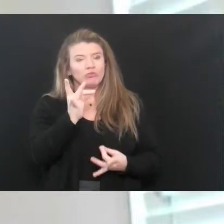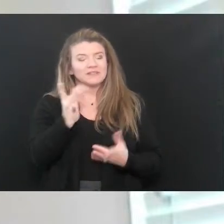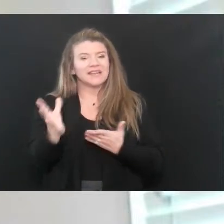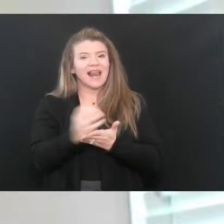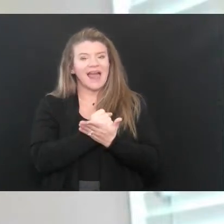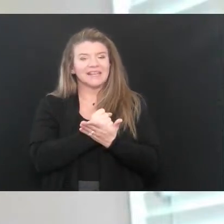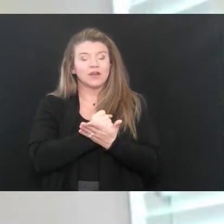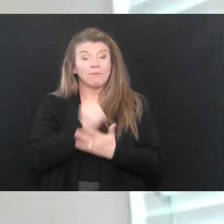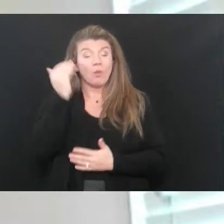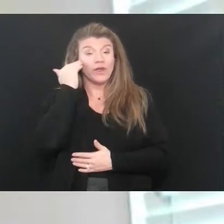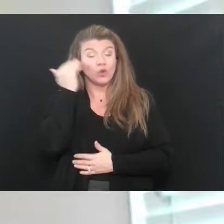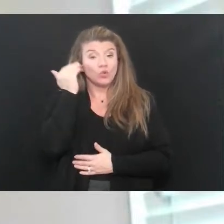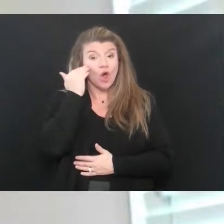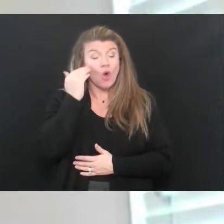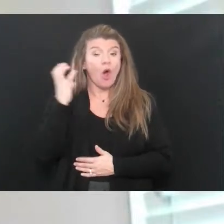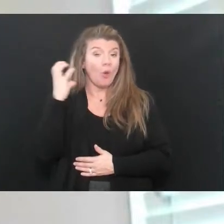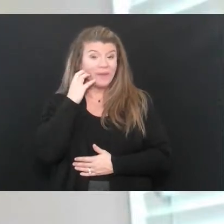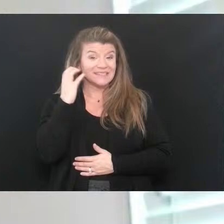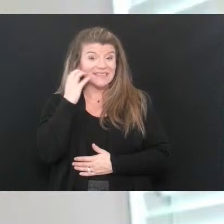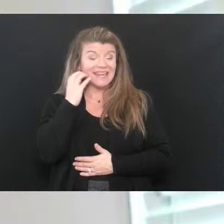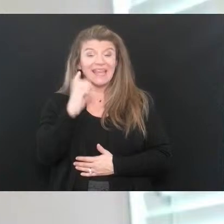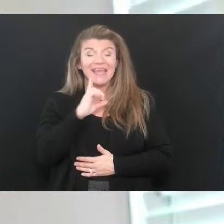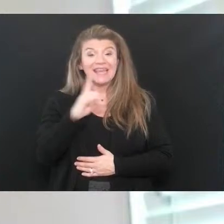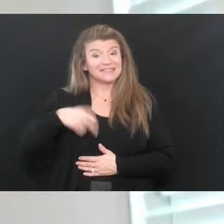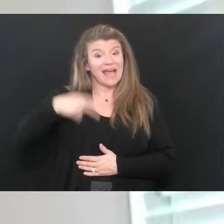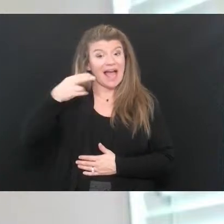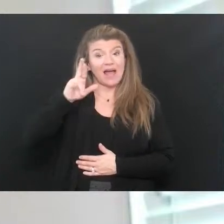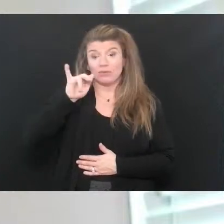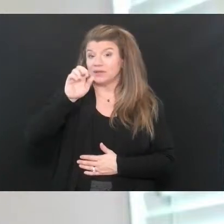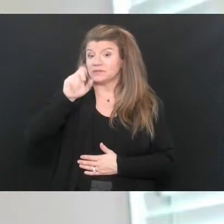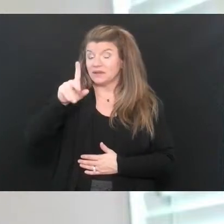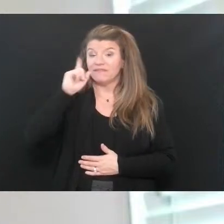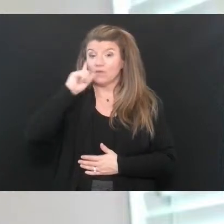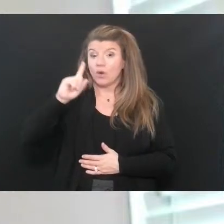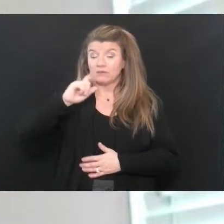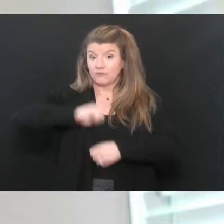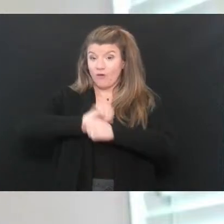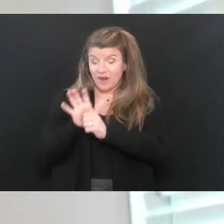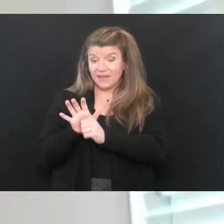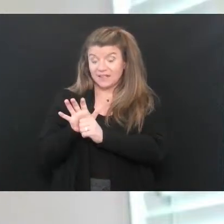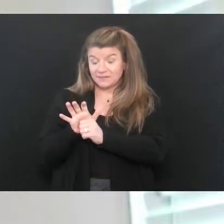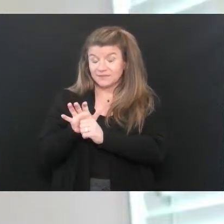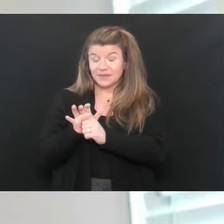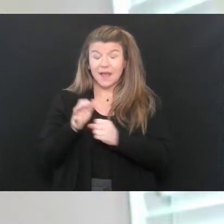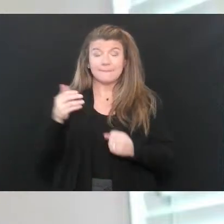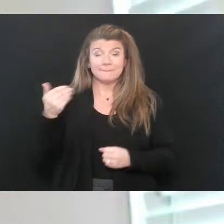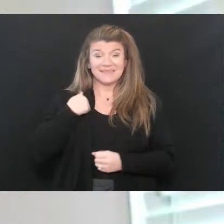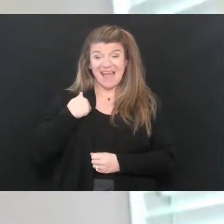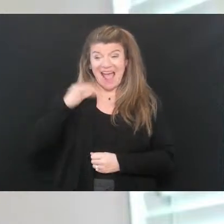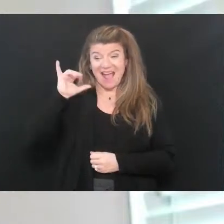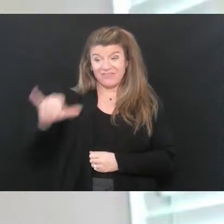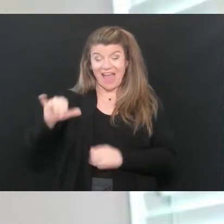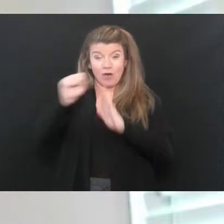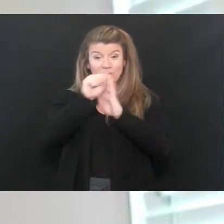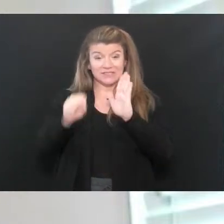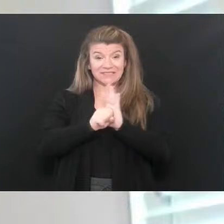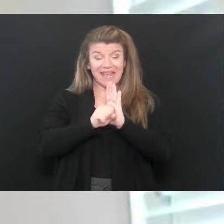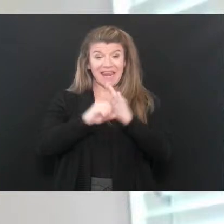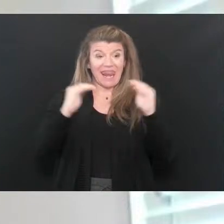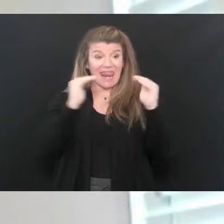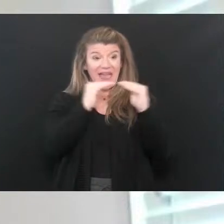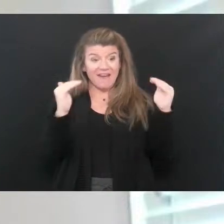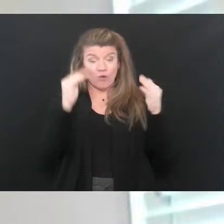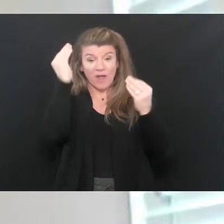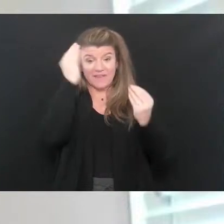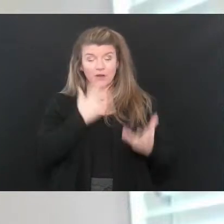collect. We do know that obesity is a risk factor for COVID-19, but to have that as on a statewide level, that all